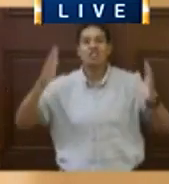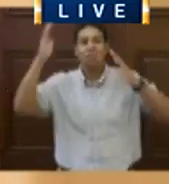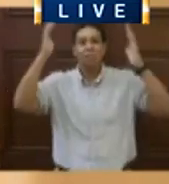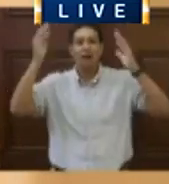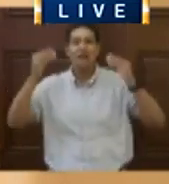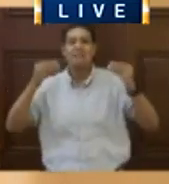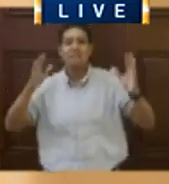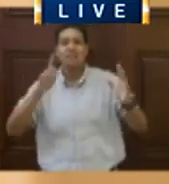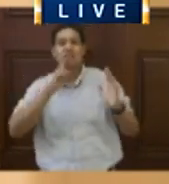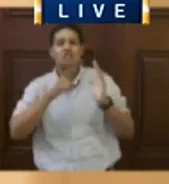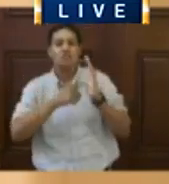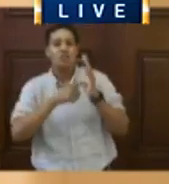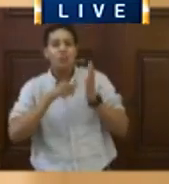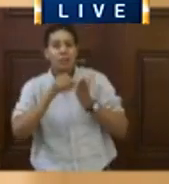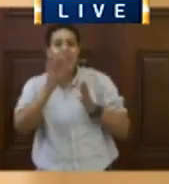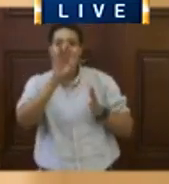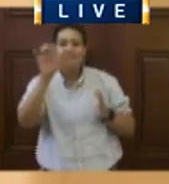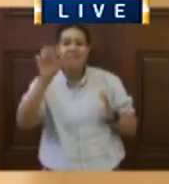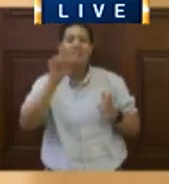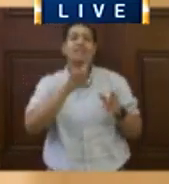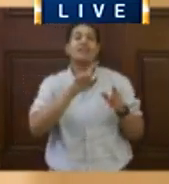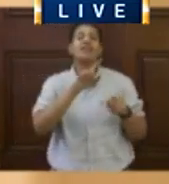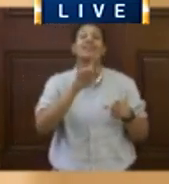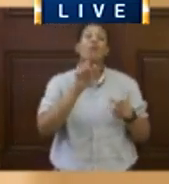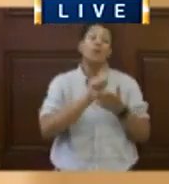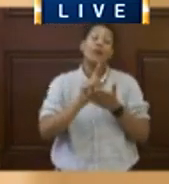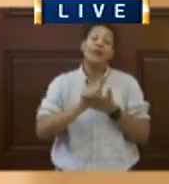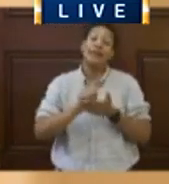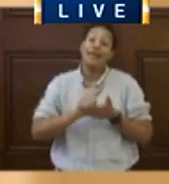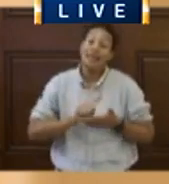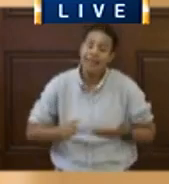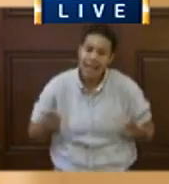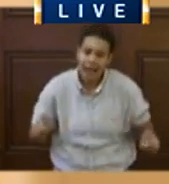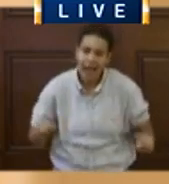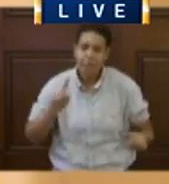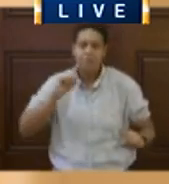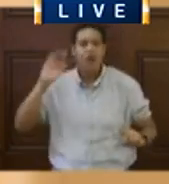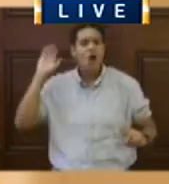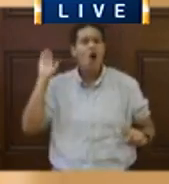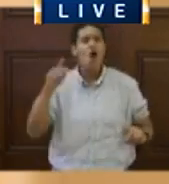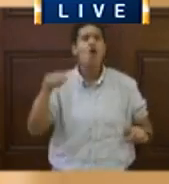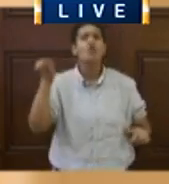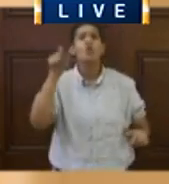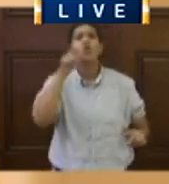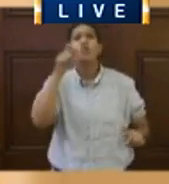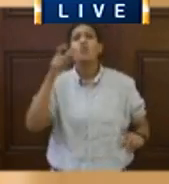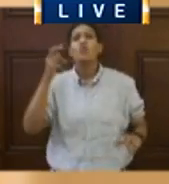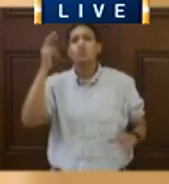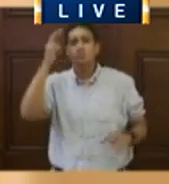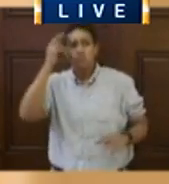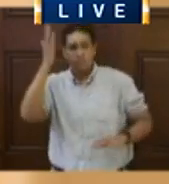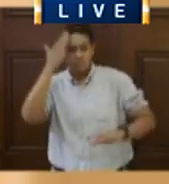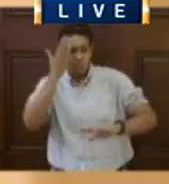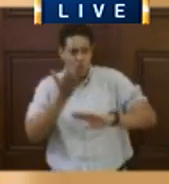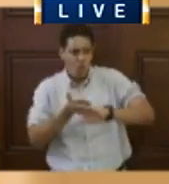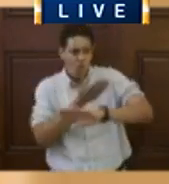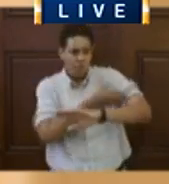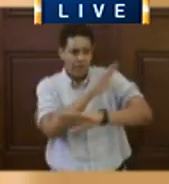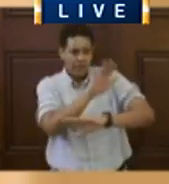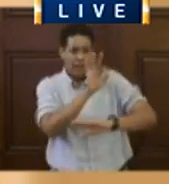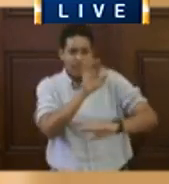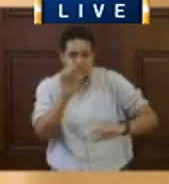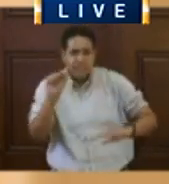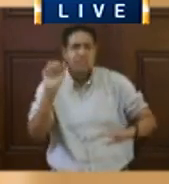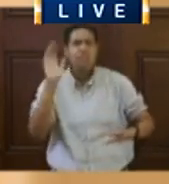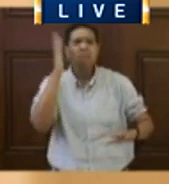to the municipality on a weekly basis, and all of those who are reasonably up to date with their fees will be able to